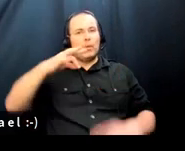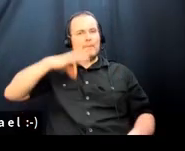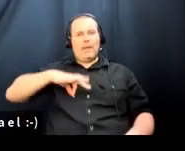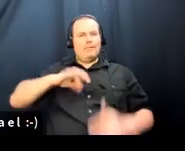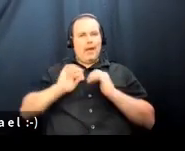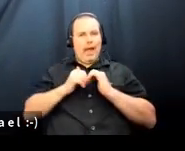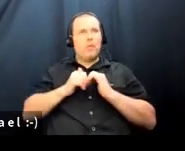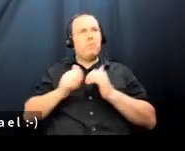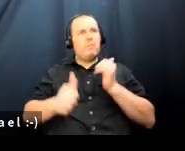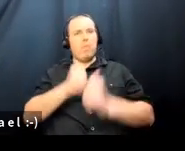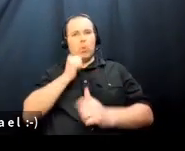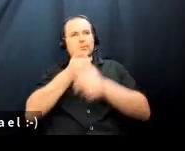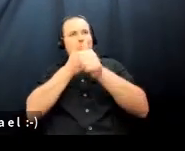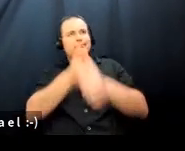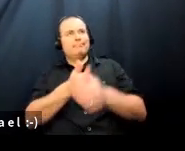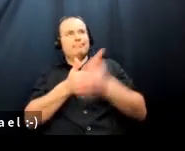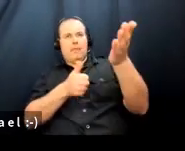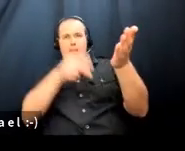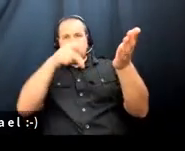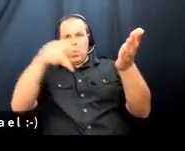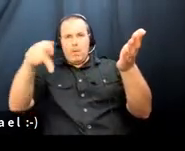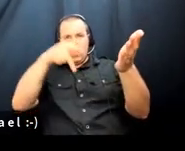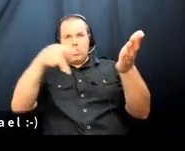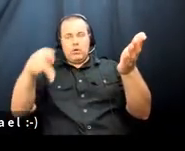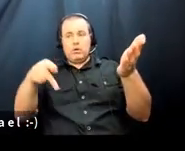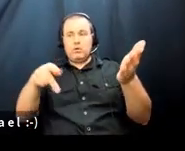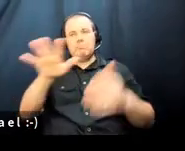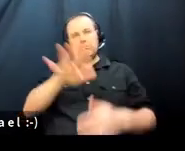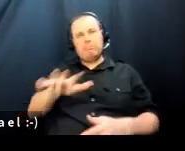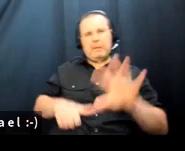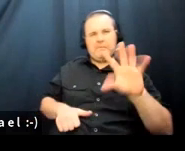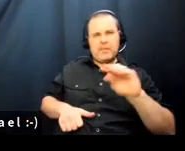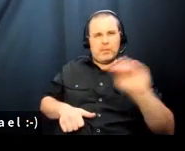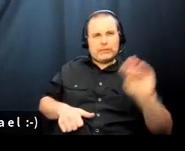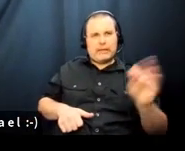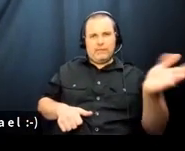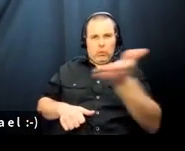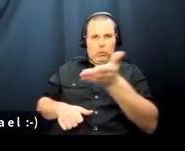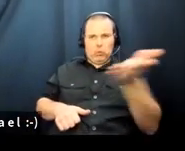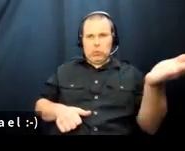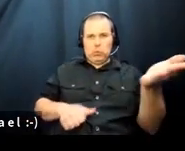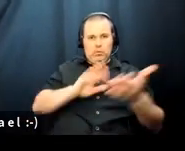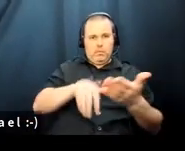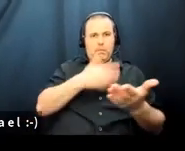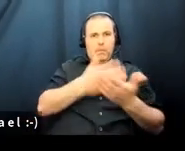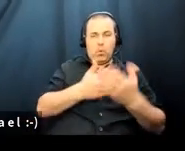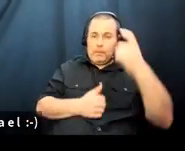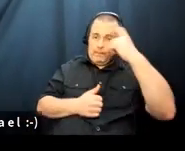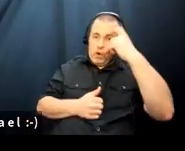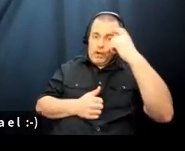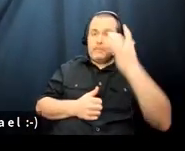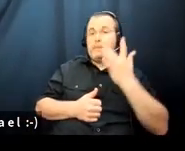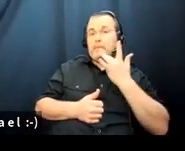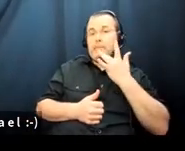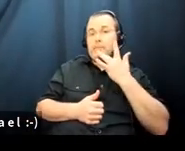the PowerPoint. For the roughly 50% of you who were born with a brain preference